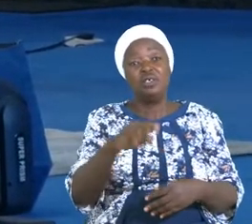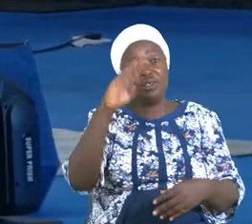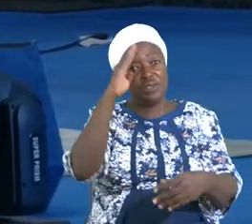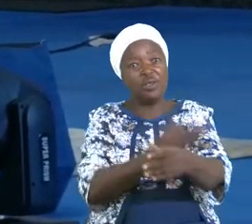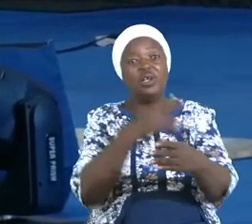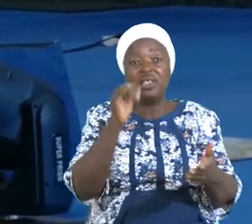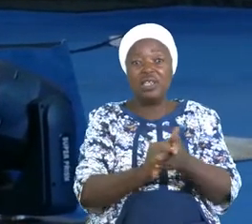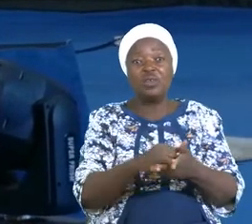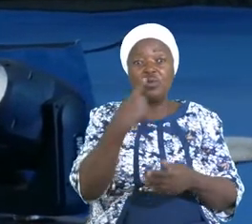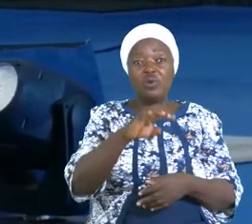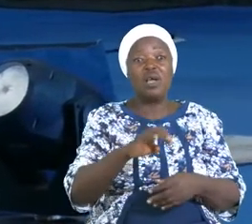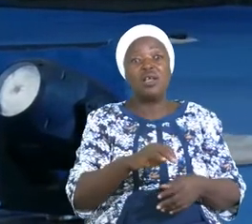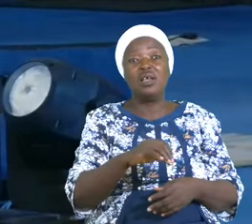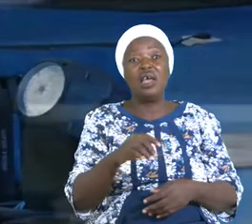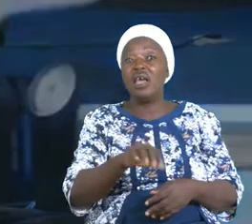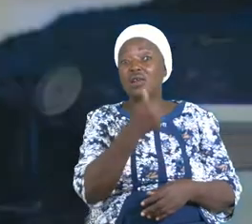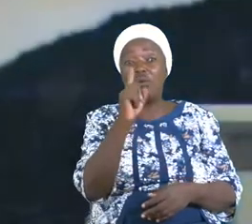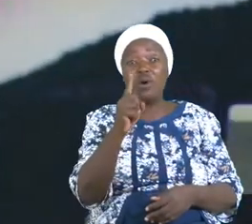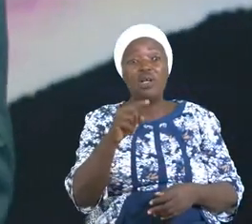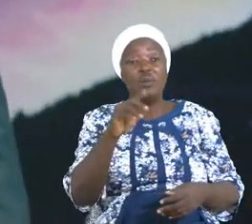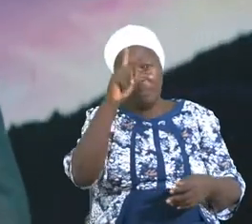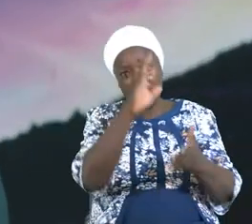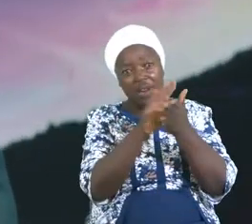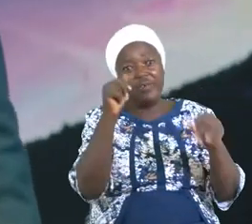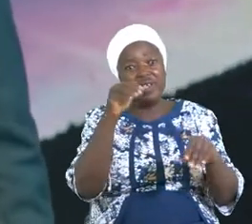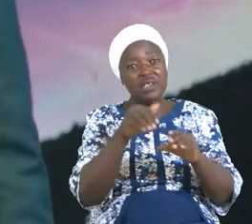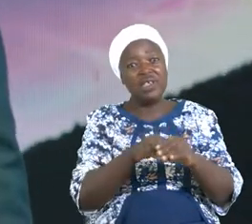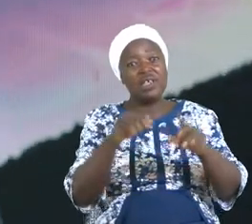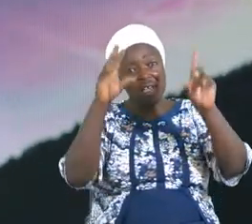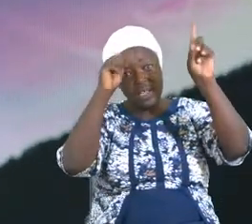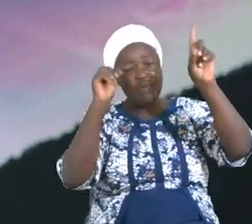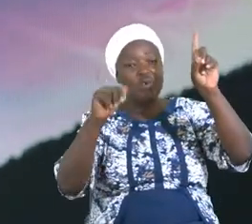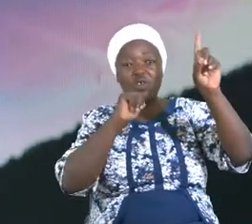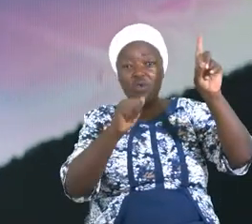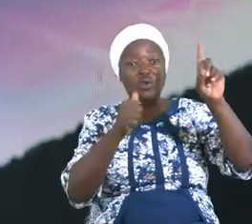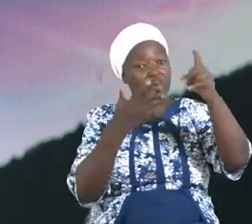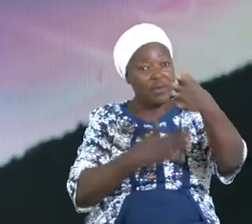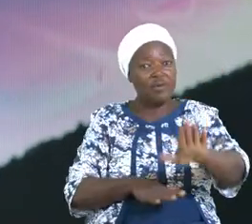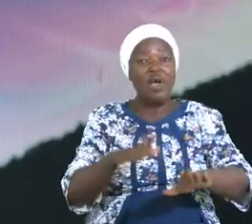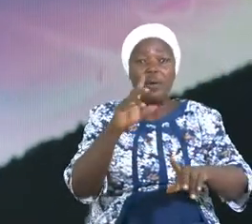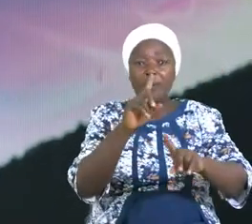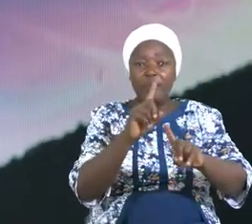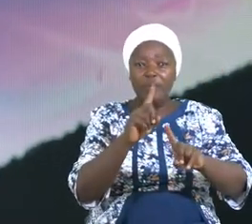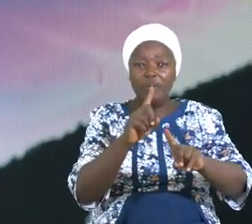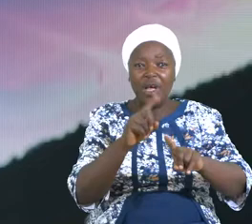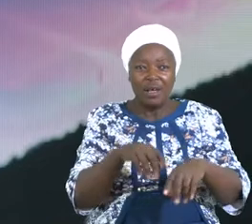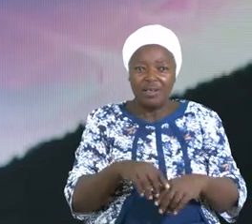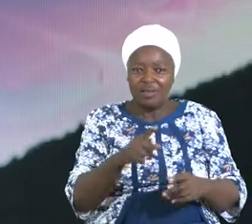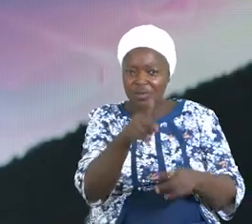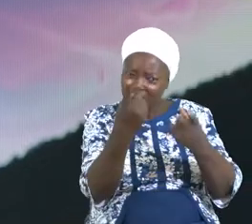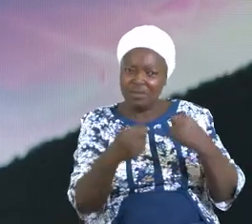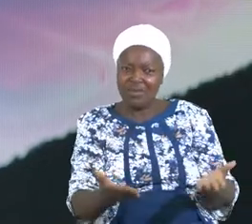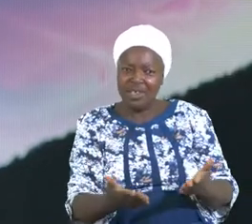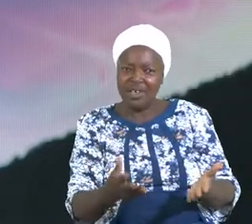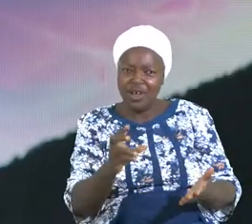whosoever believeth in him will not perish, You came here so you will